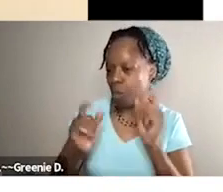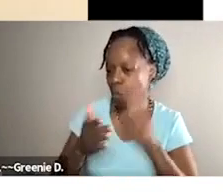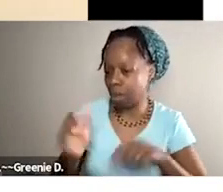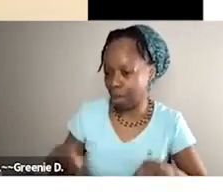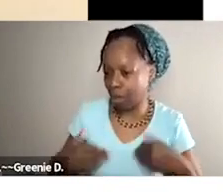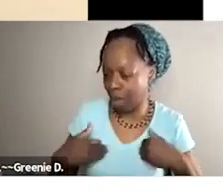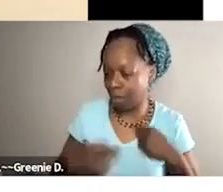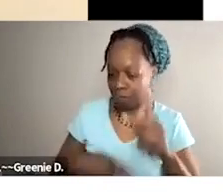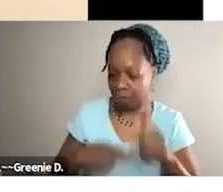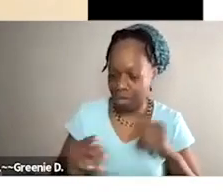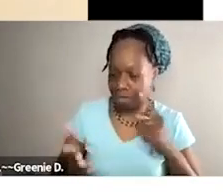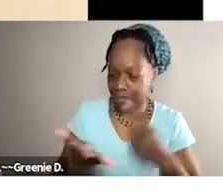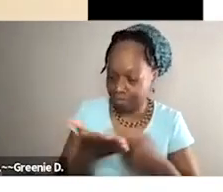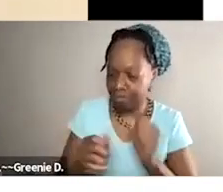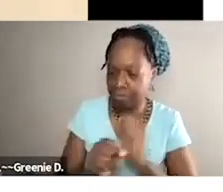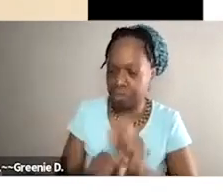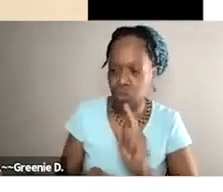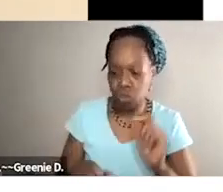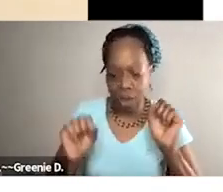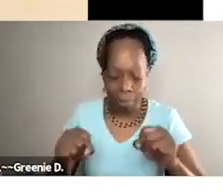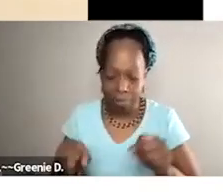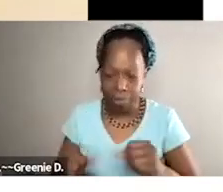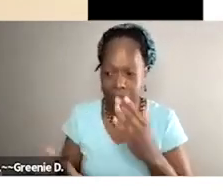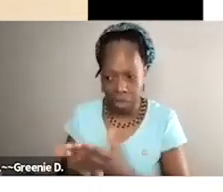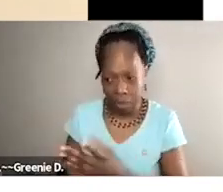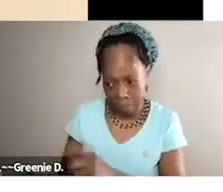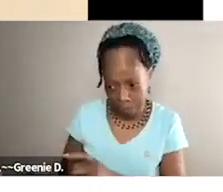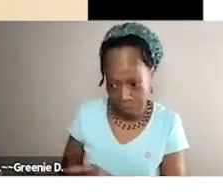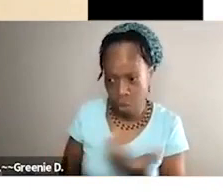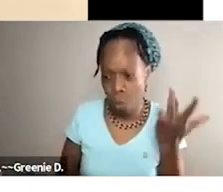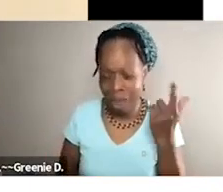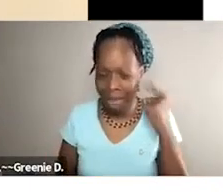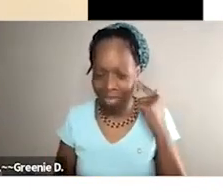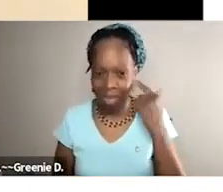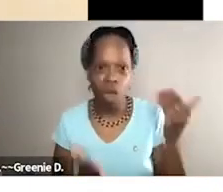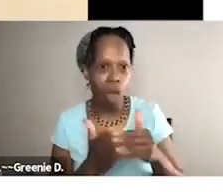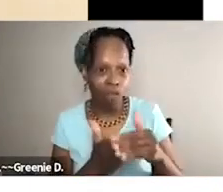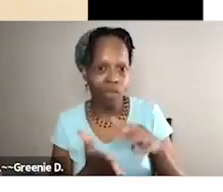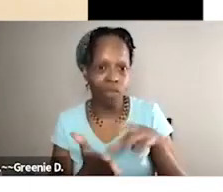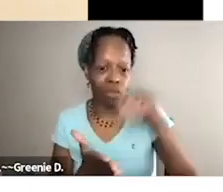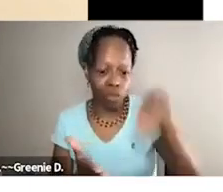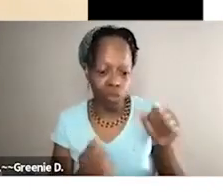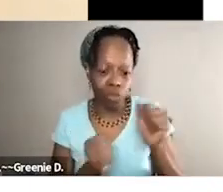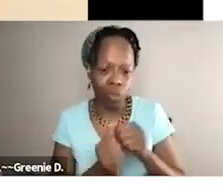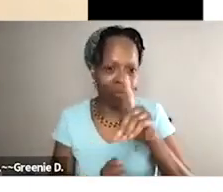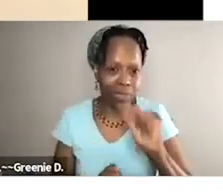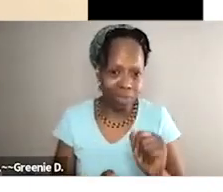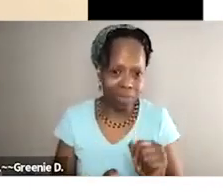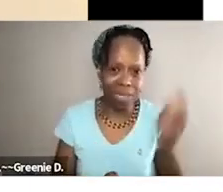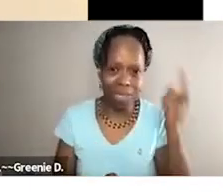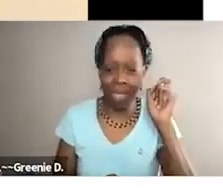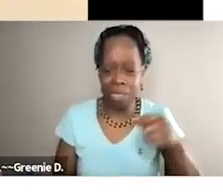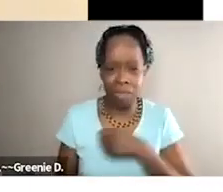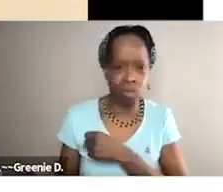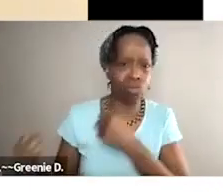part of the conversation? Because I think so much of the time, students with disabilities think they have to be